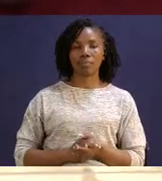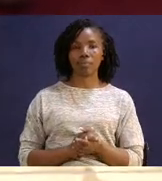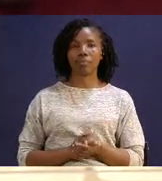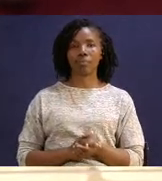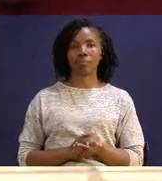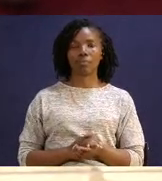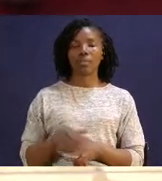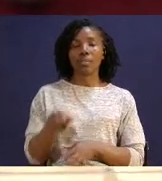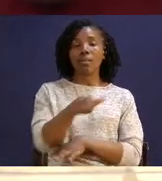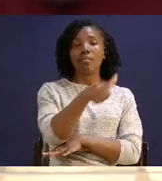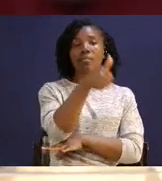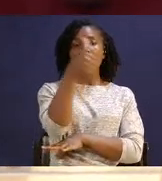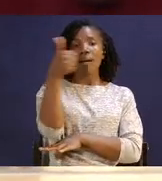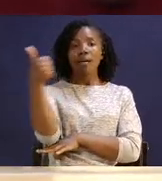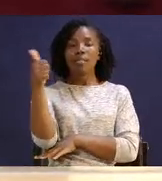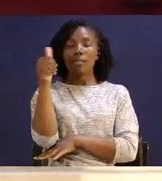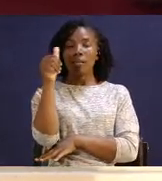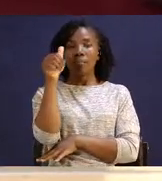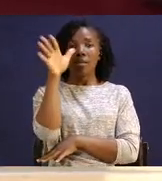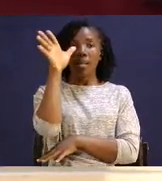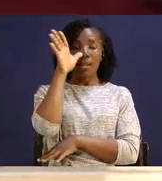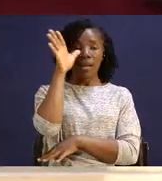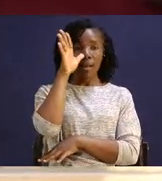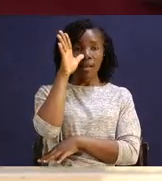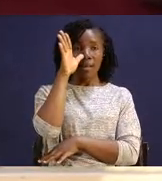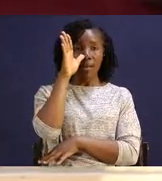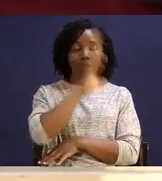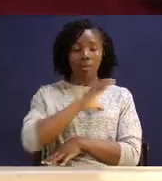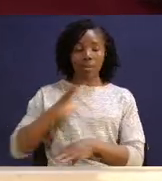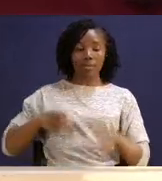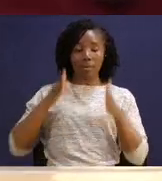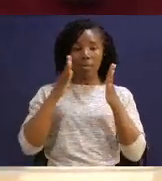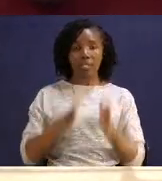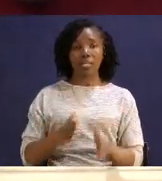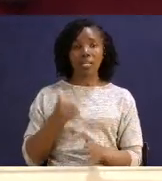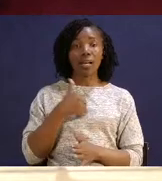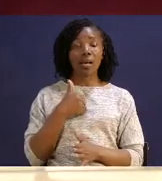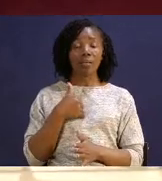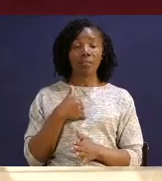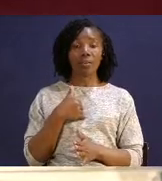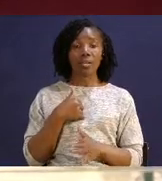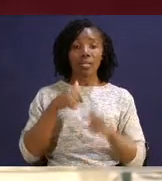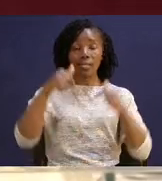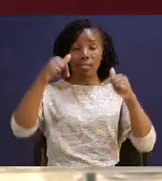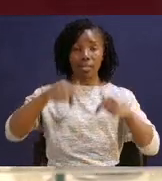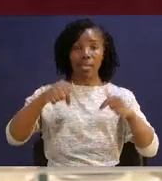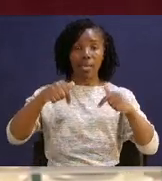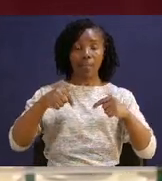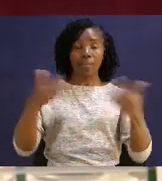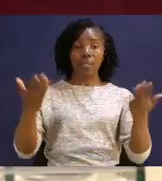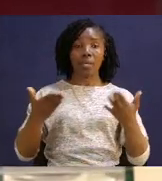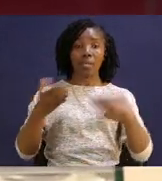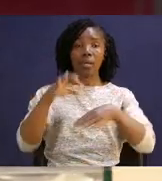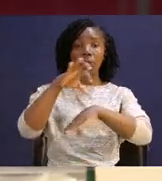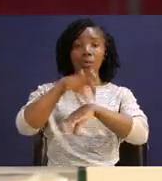Now, the other lie that we have through the years is here on earth, we should